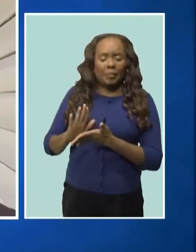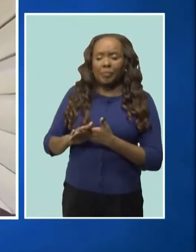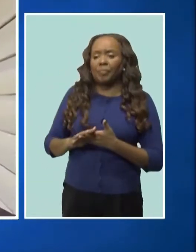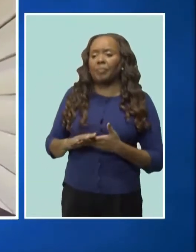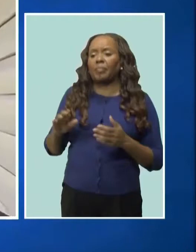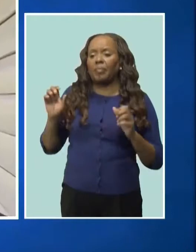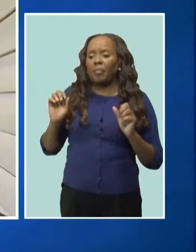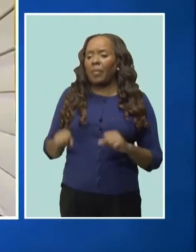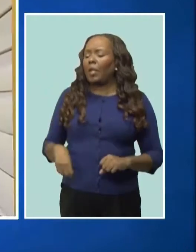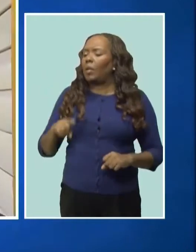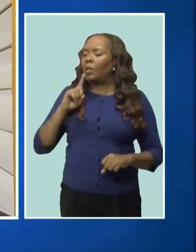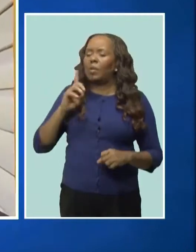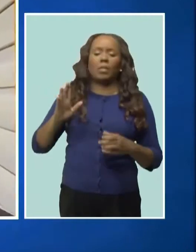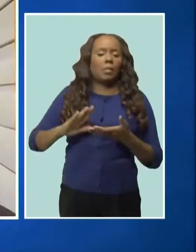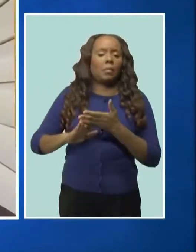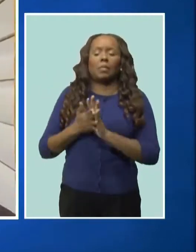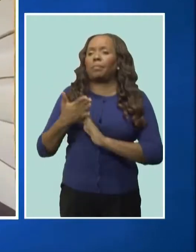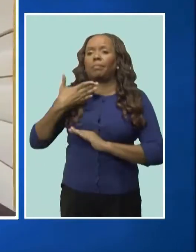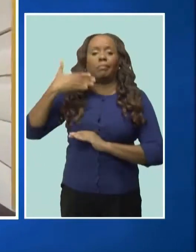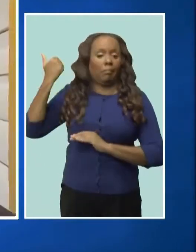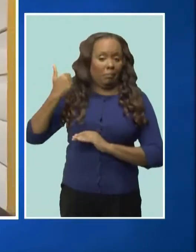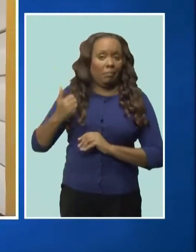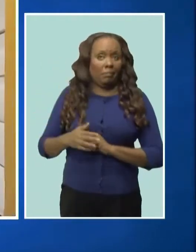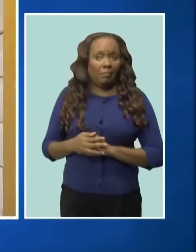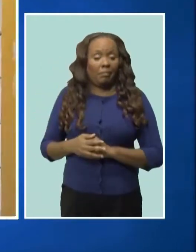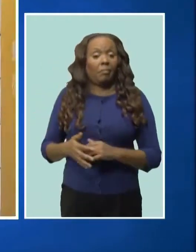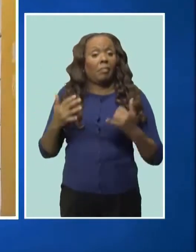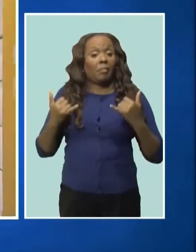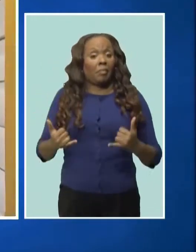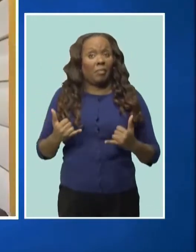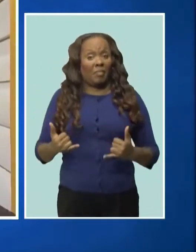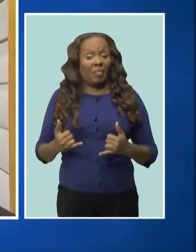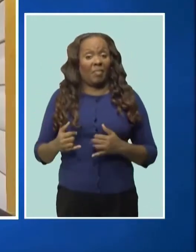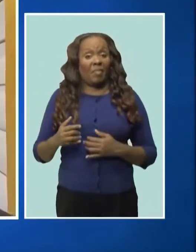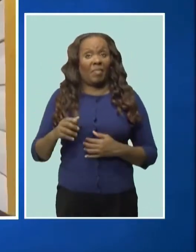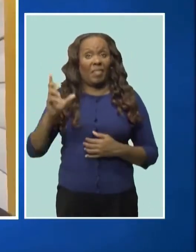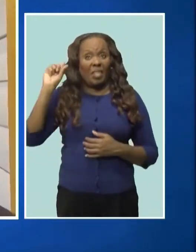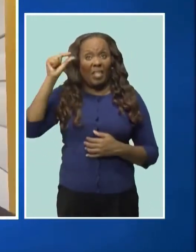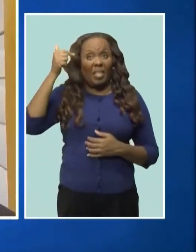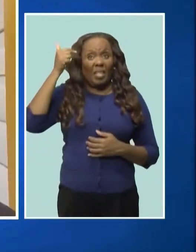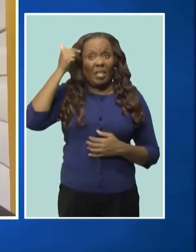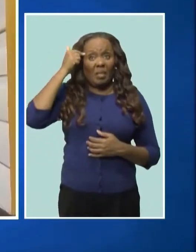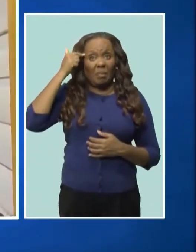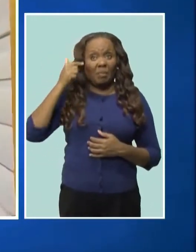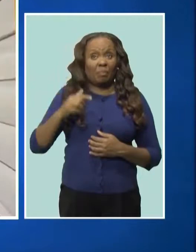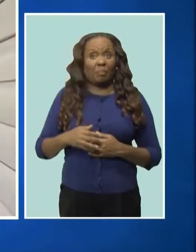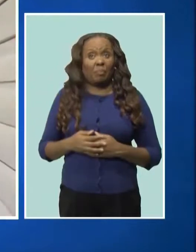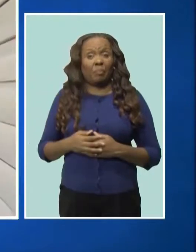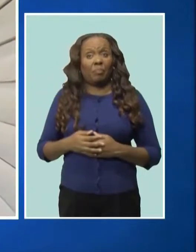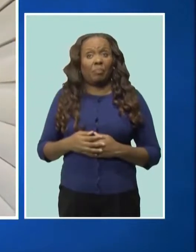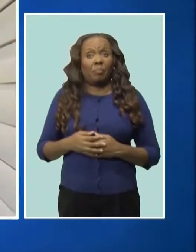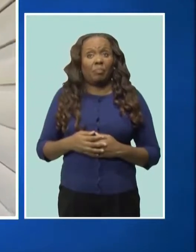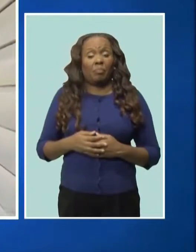can make the most of that school. Right now, as a government, we are looking at how we can